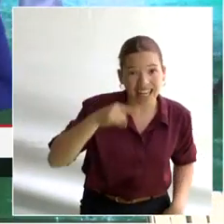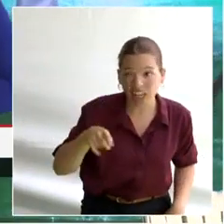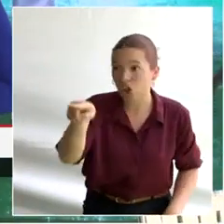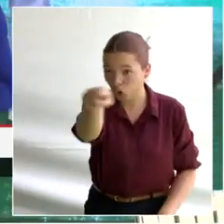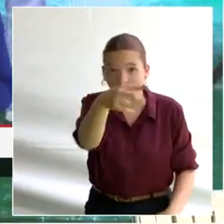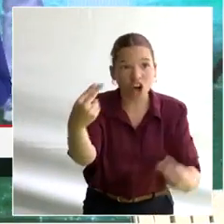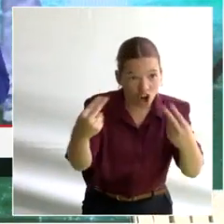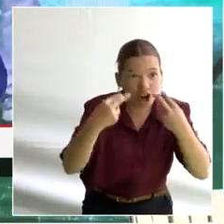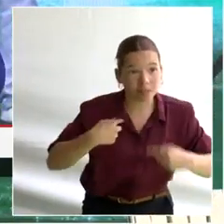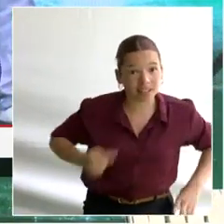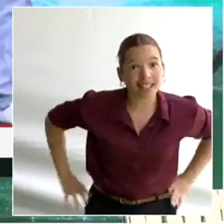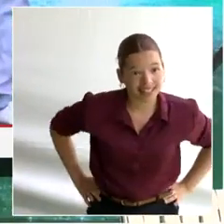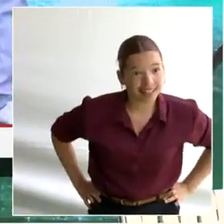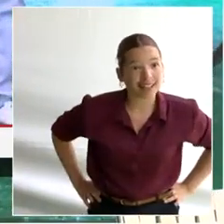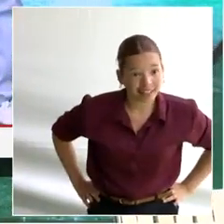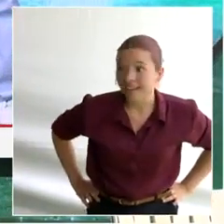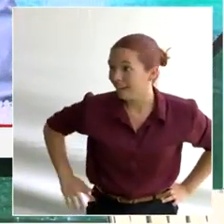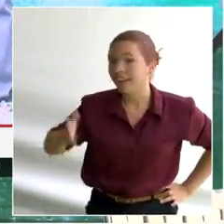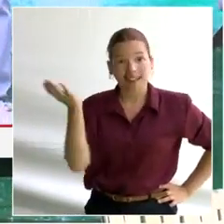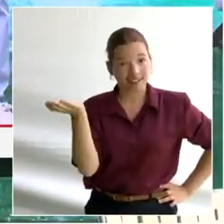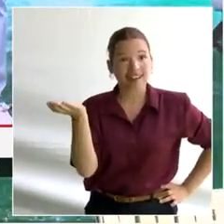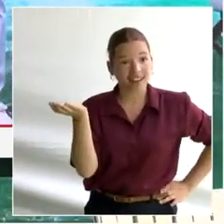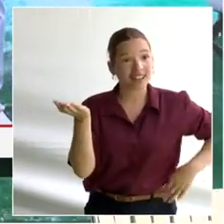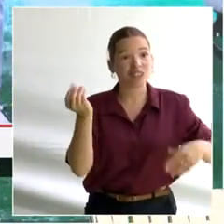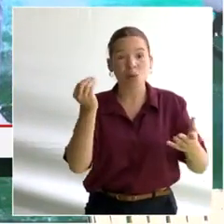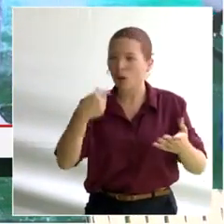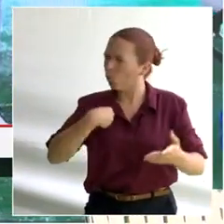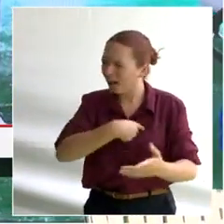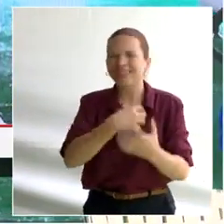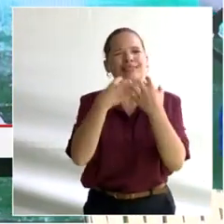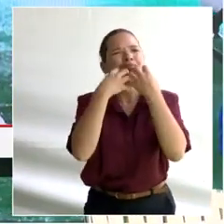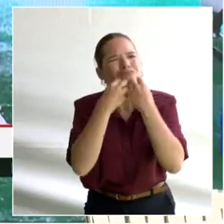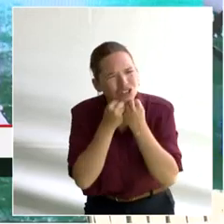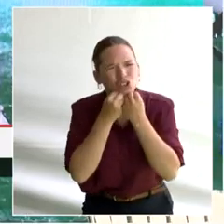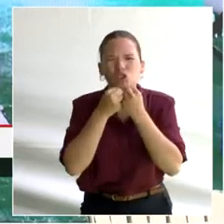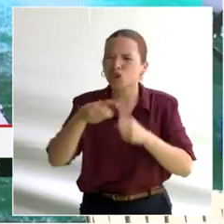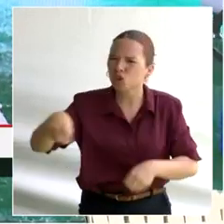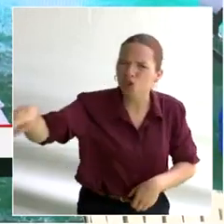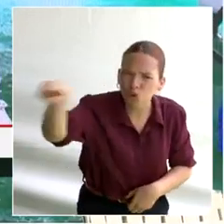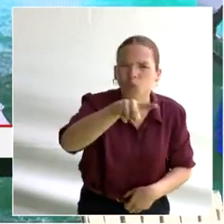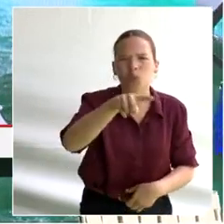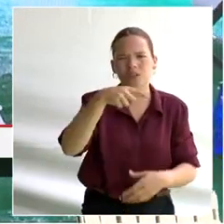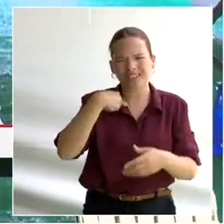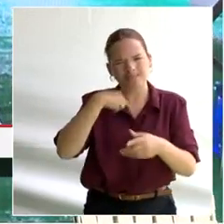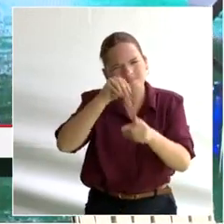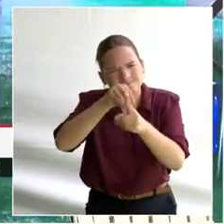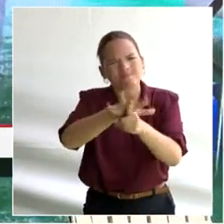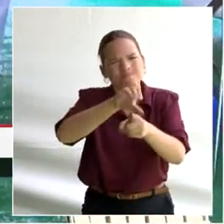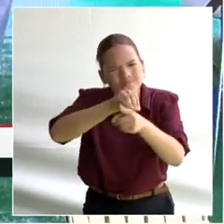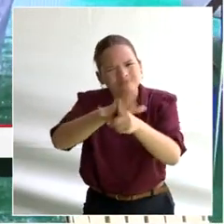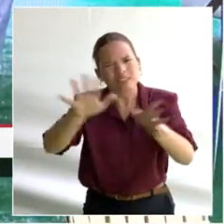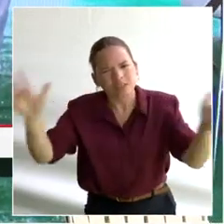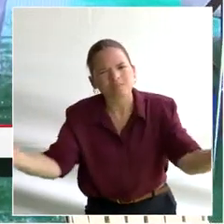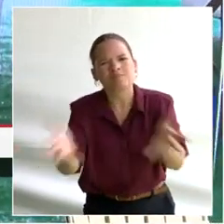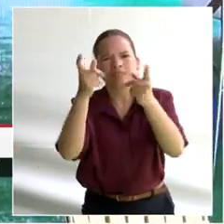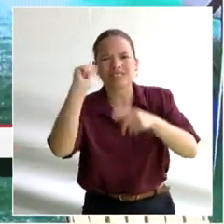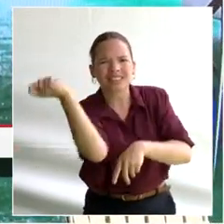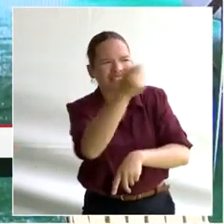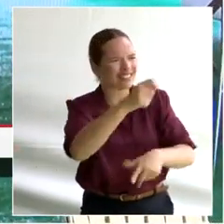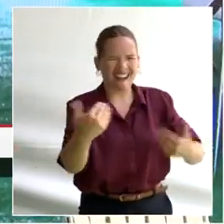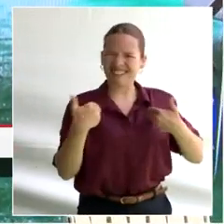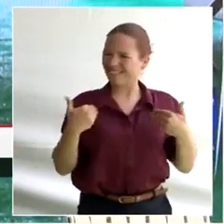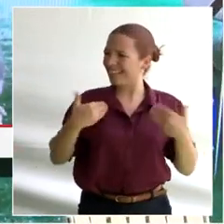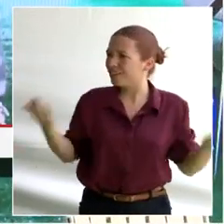for youngsters so that they could be exposed to professional level tennis and all that it brings. But